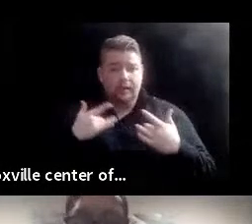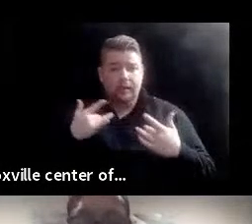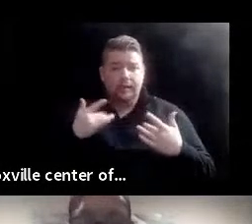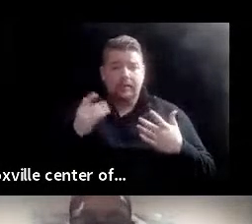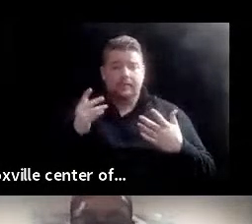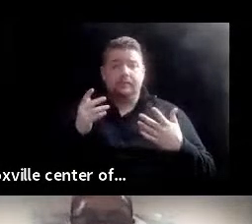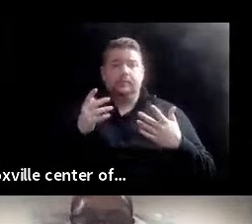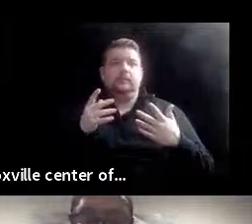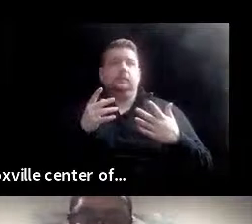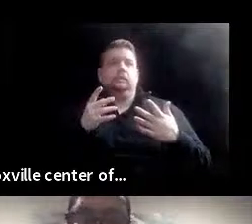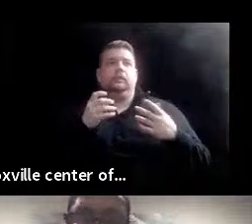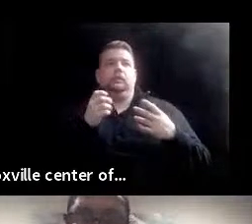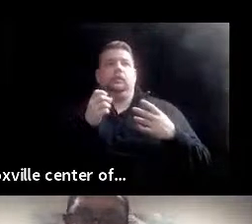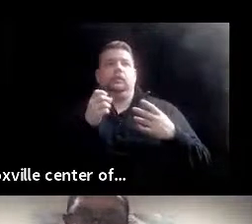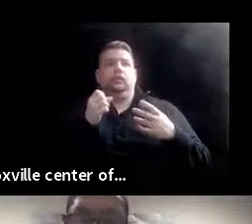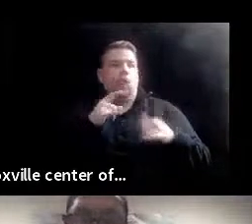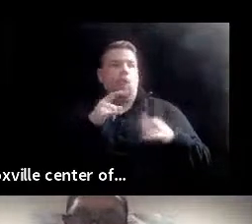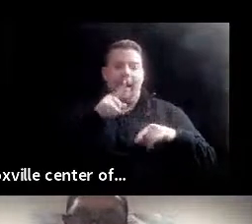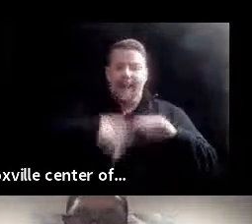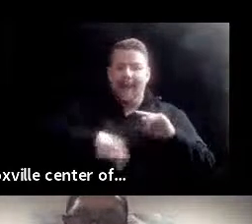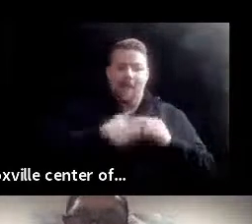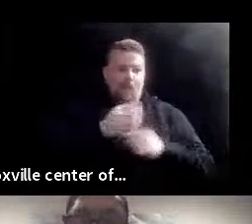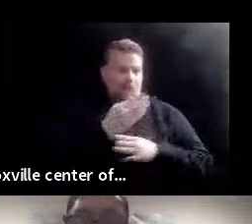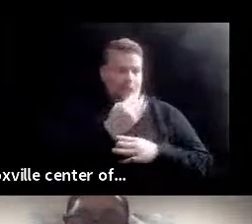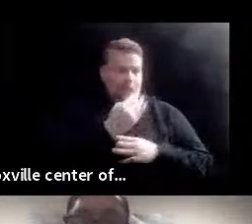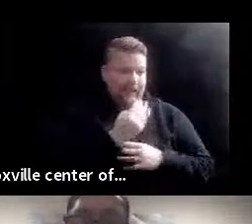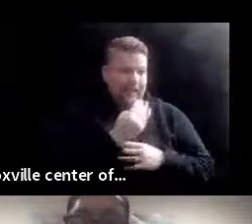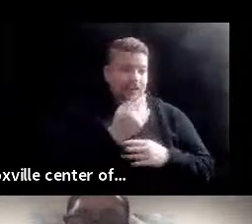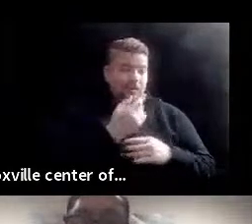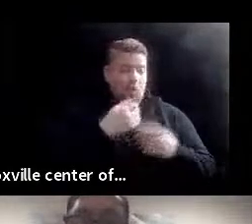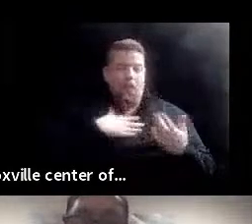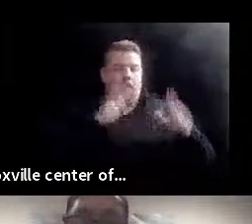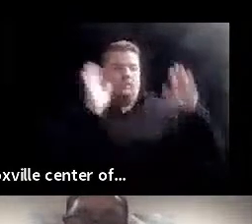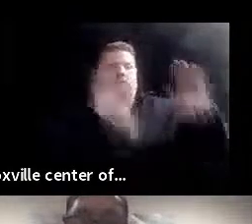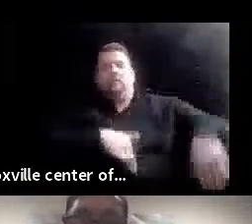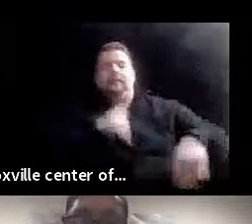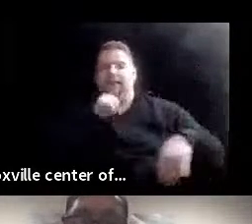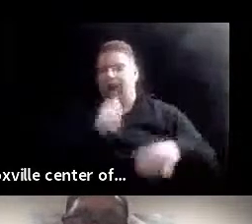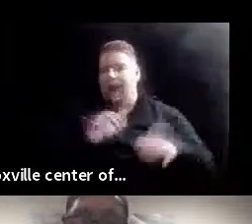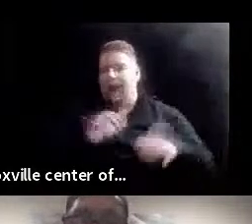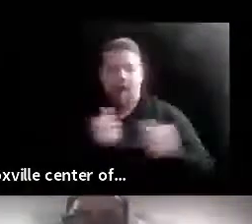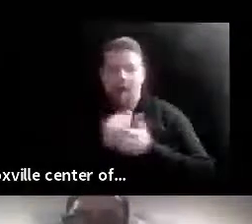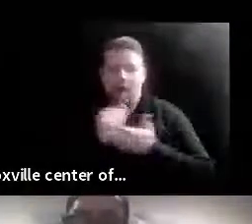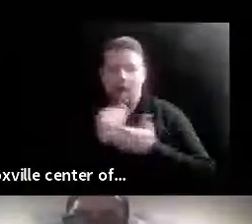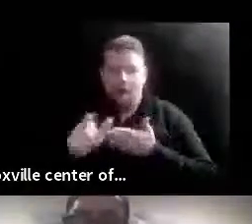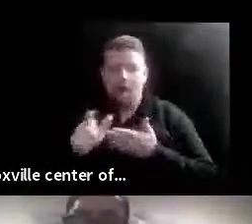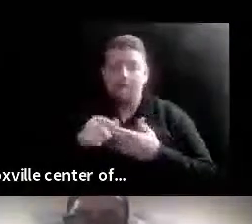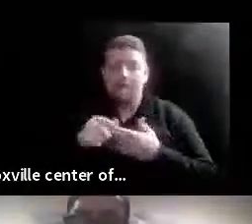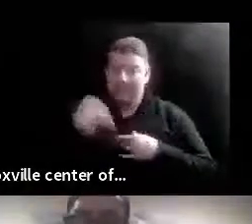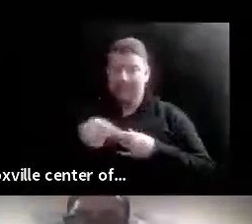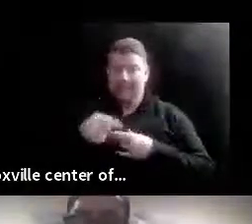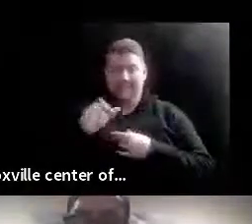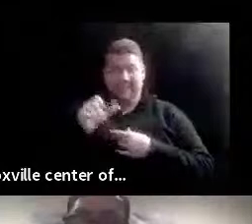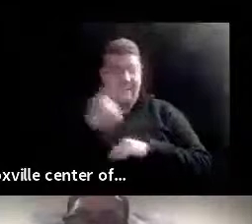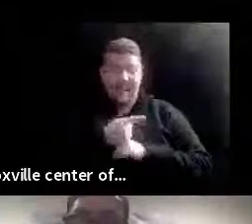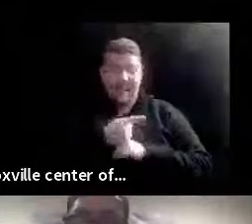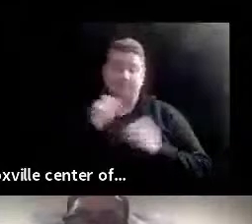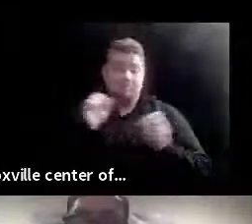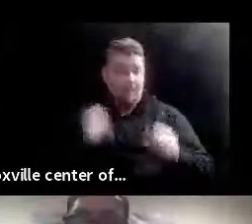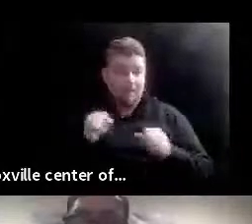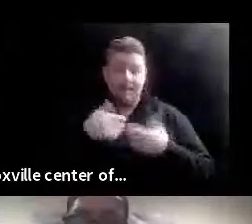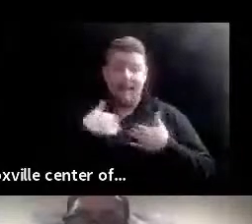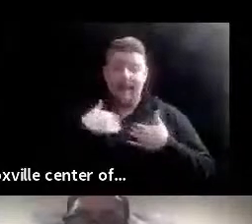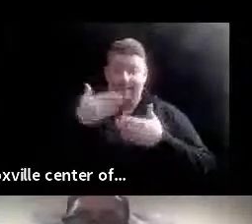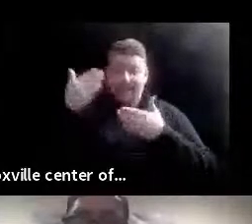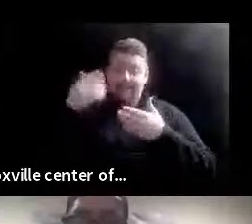so unable to do 14 that they just didn't do much. But I mean, this is very tangible. It has an endpoint if you get tested,